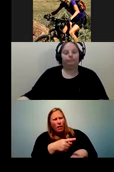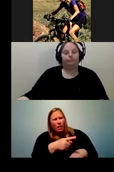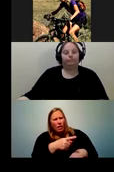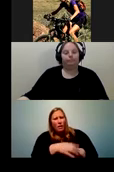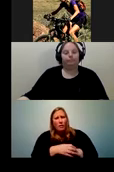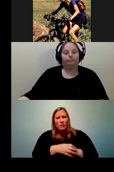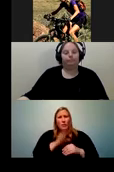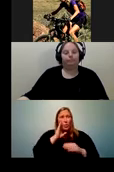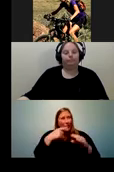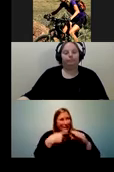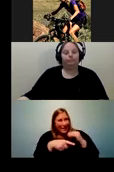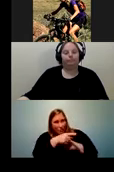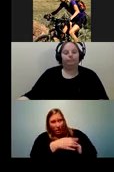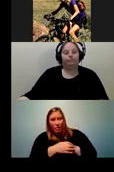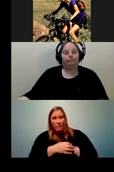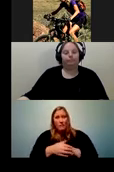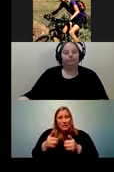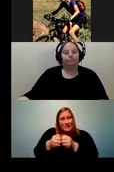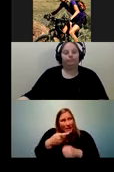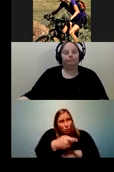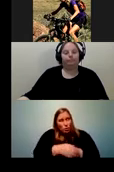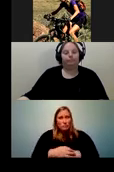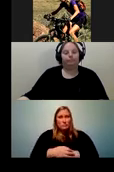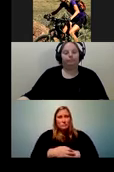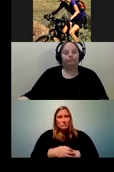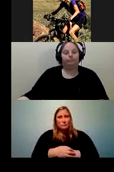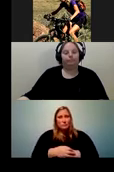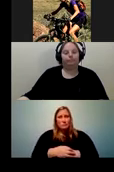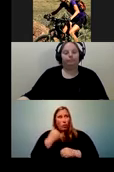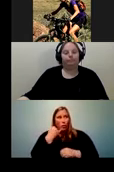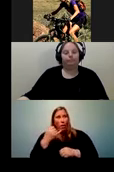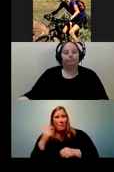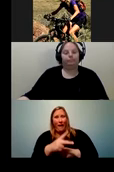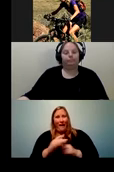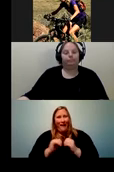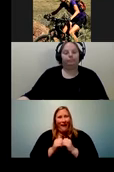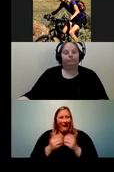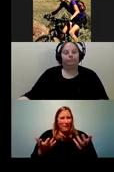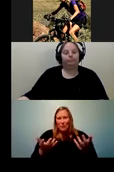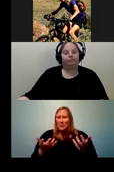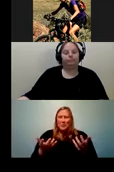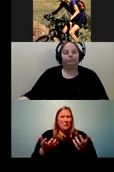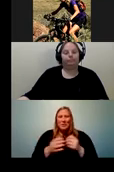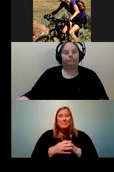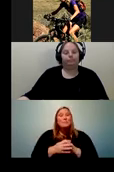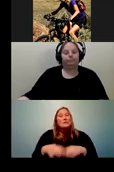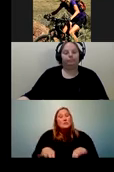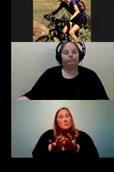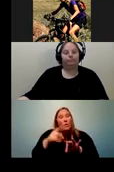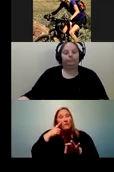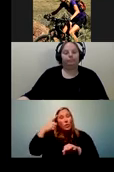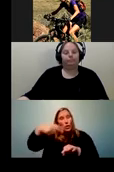email message, a phone message, a text message? How do they contact you, right? It's important for you to have